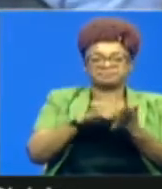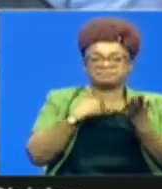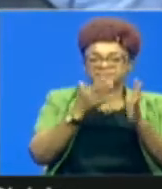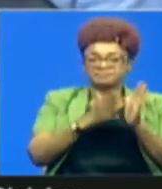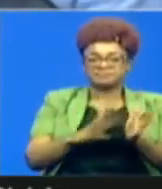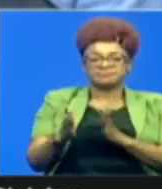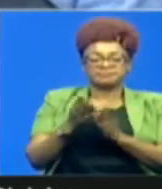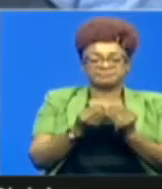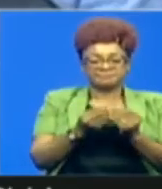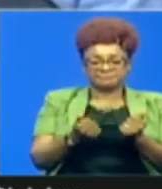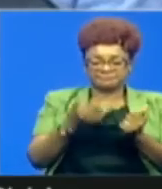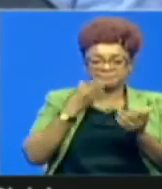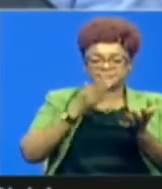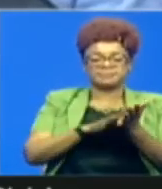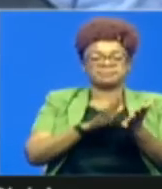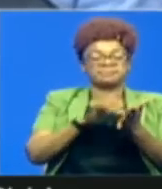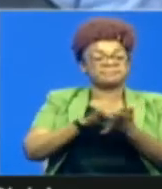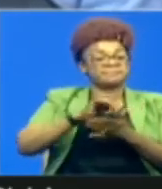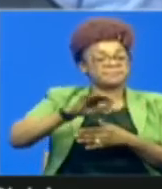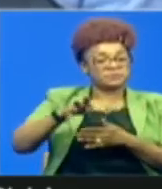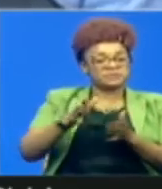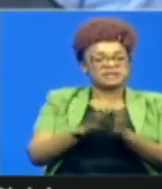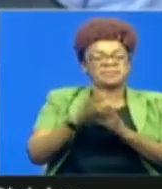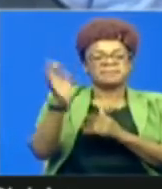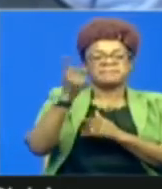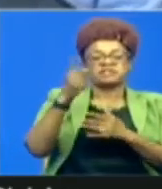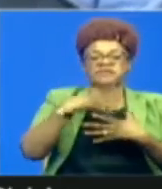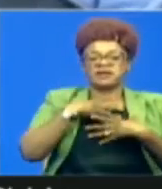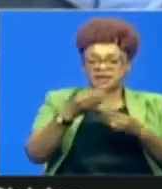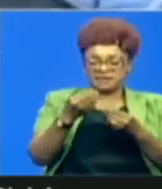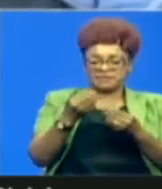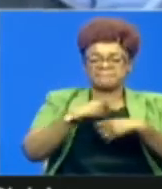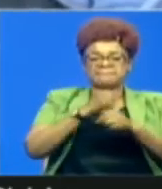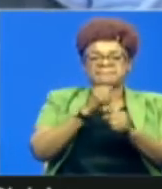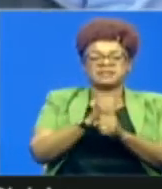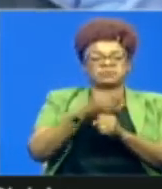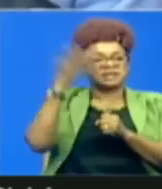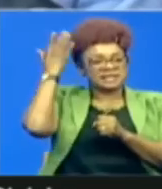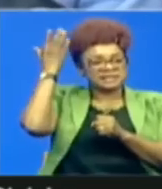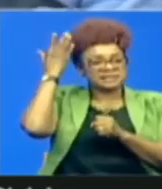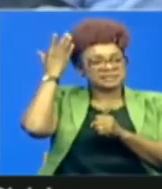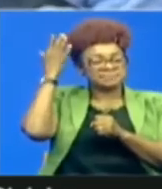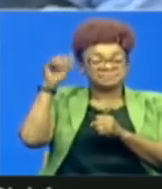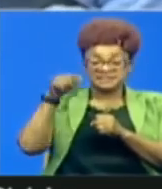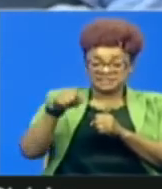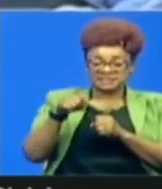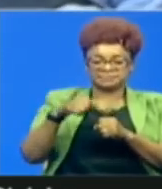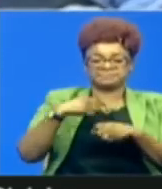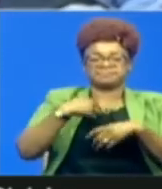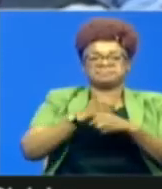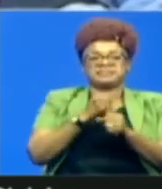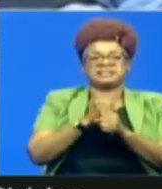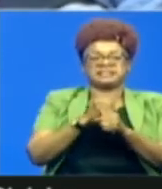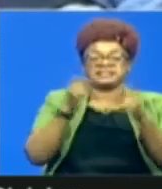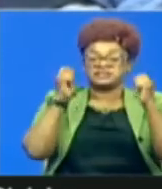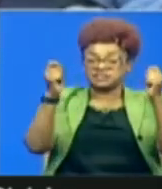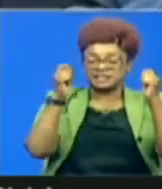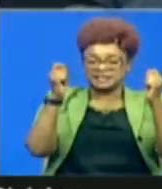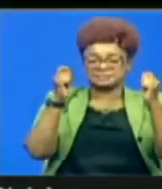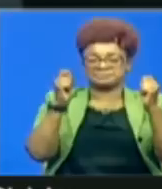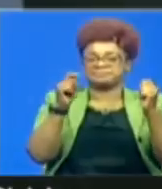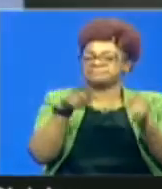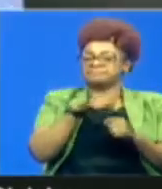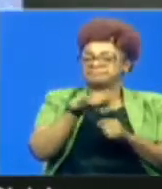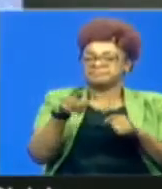the promises that the counties and the Ministry of Health made to the nurses. This averted the strike that was to begin on the